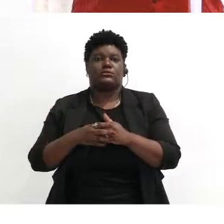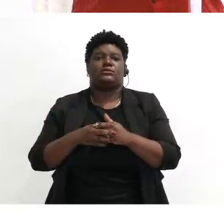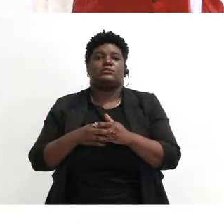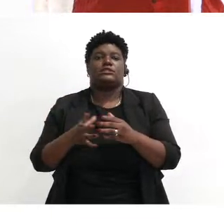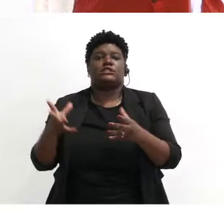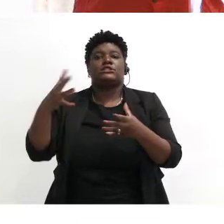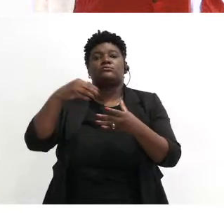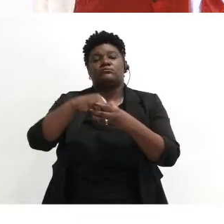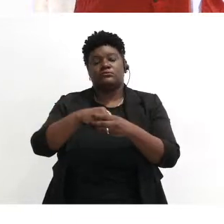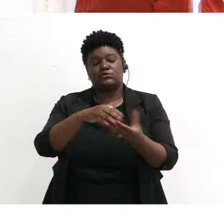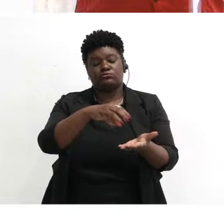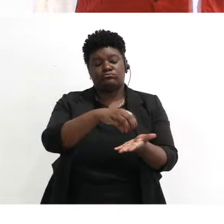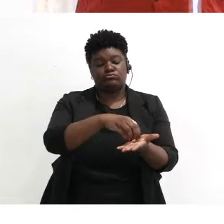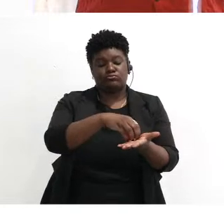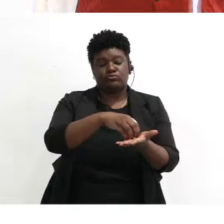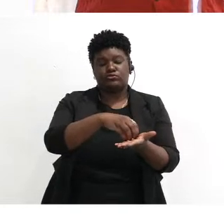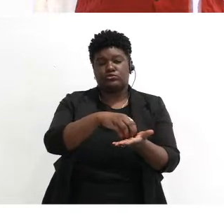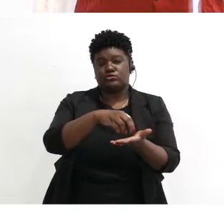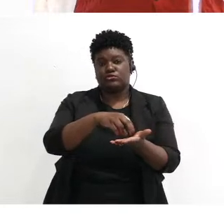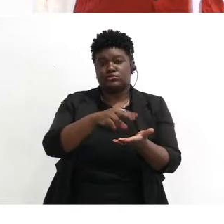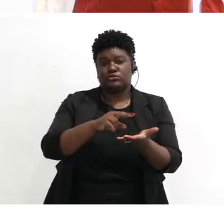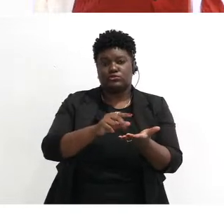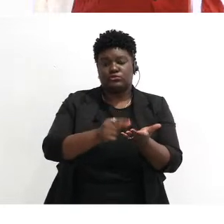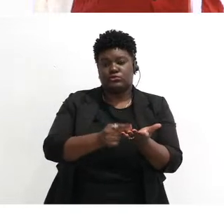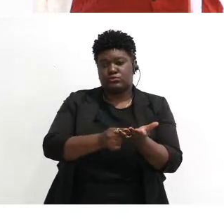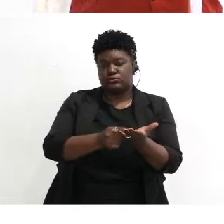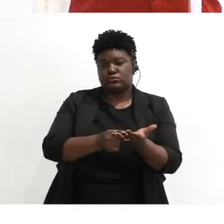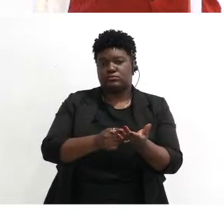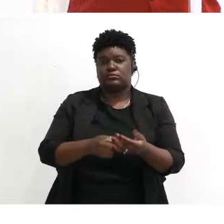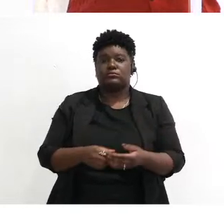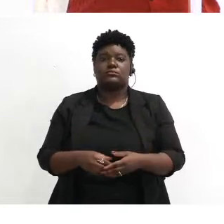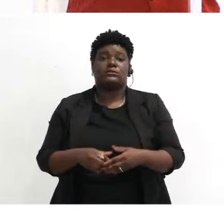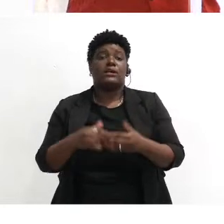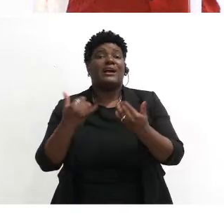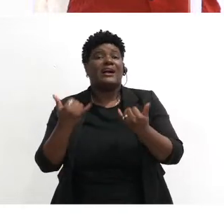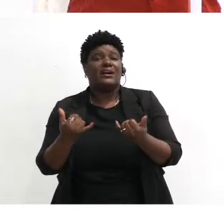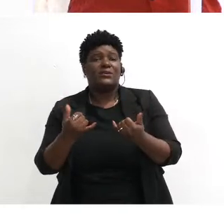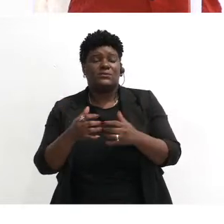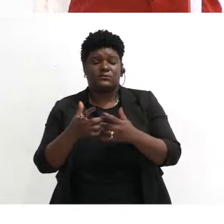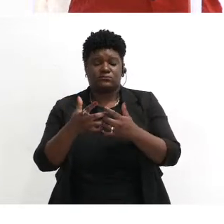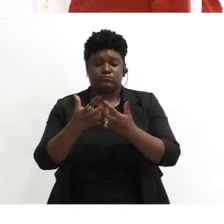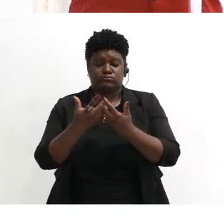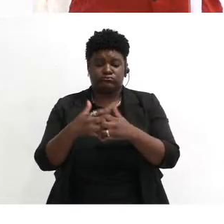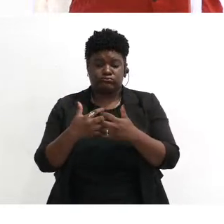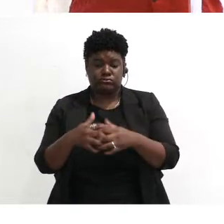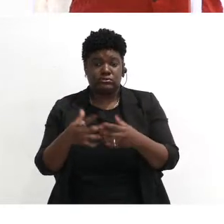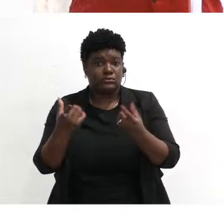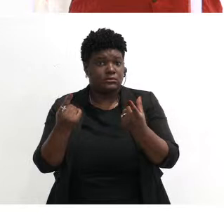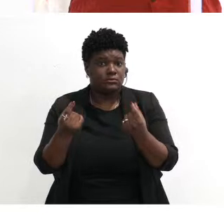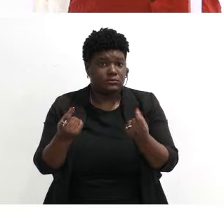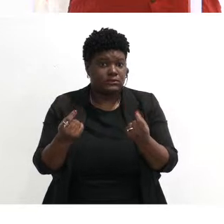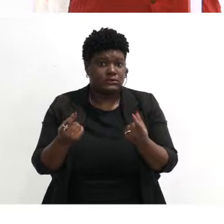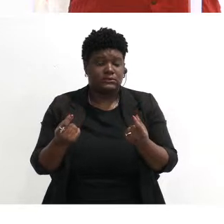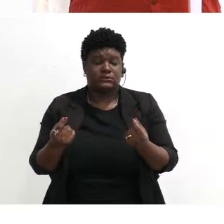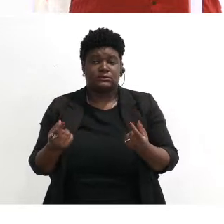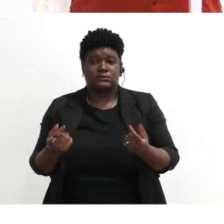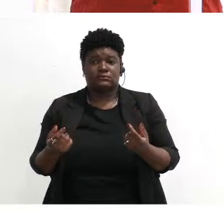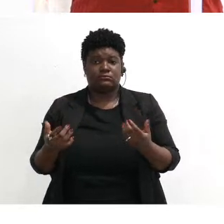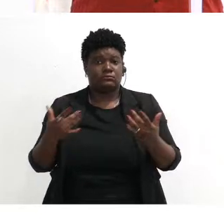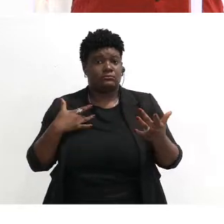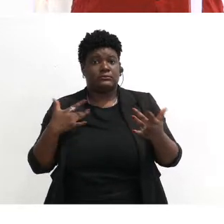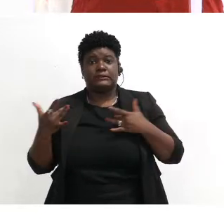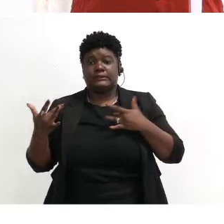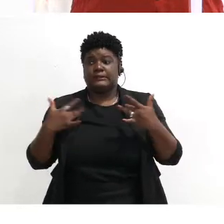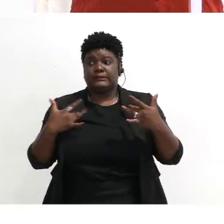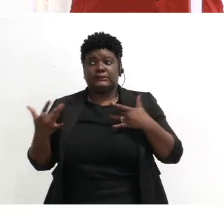for the industry to figure out, what do we do to react to this? How can we continue to densify, improve